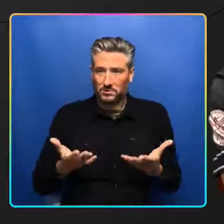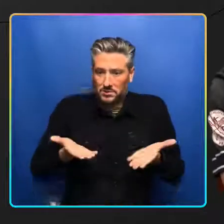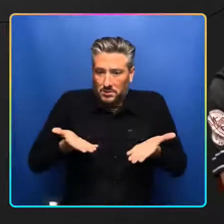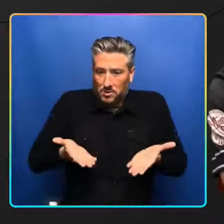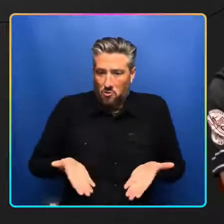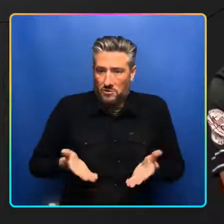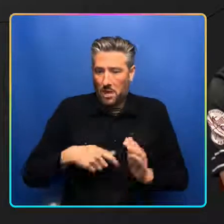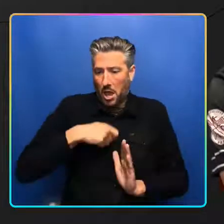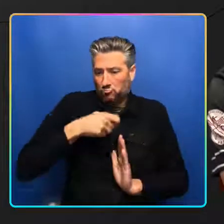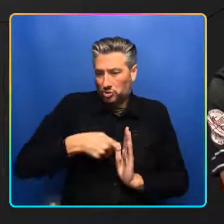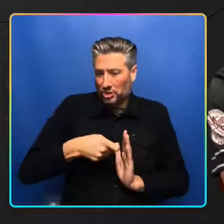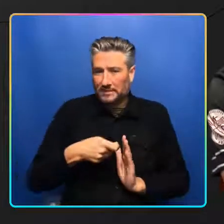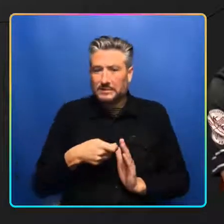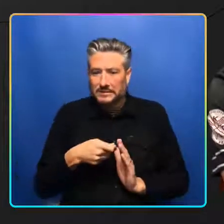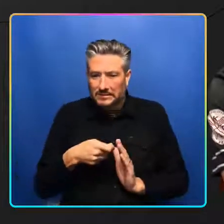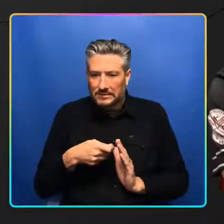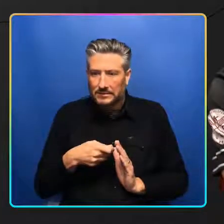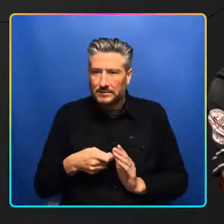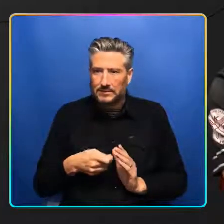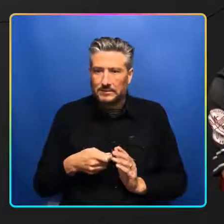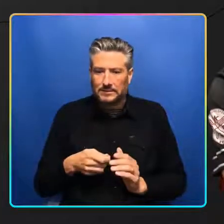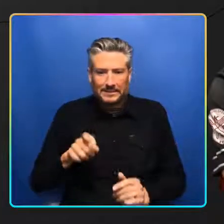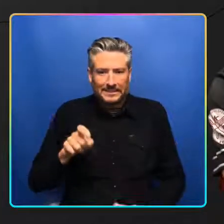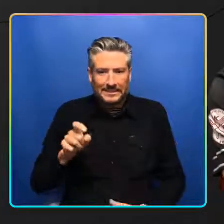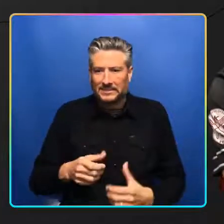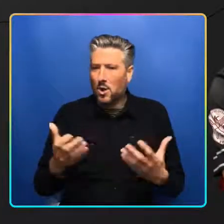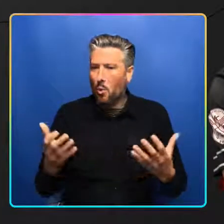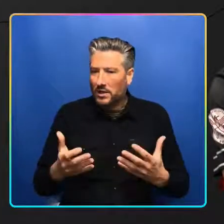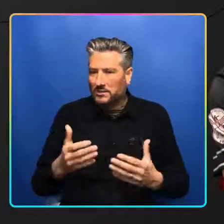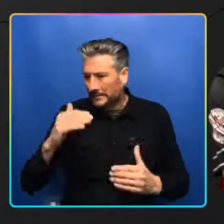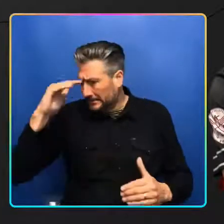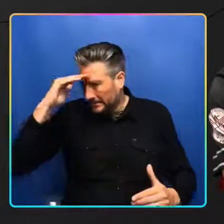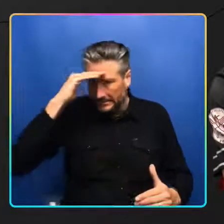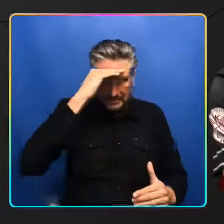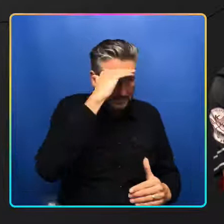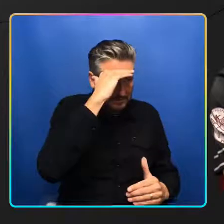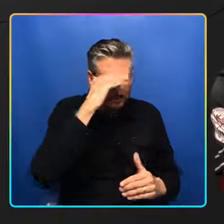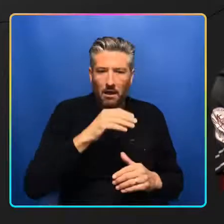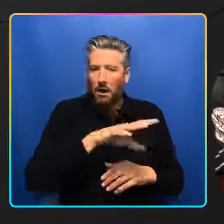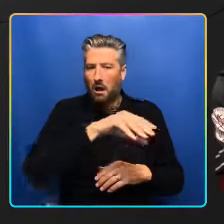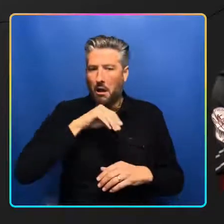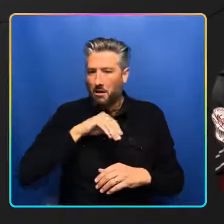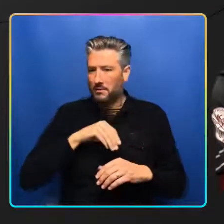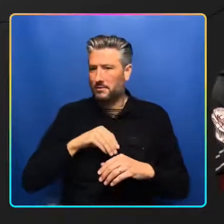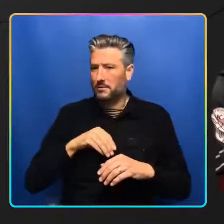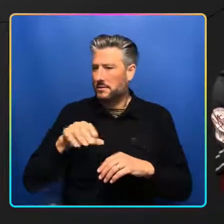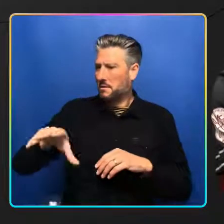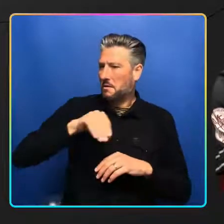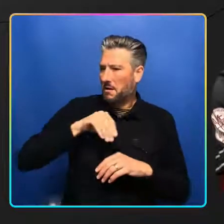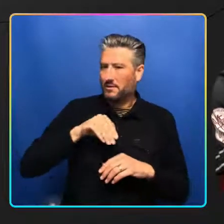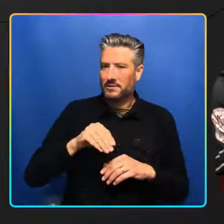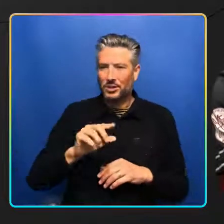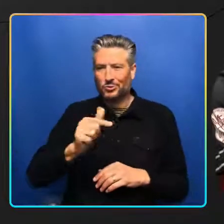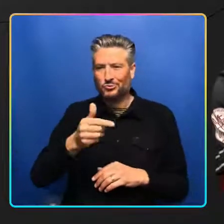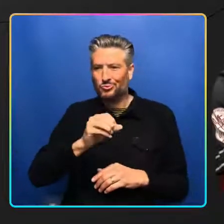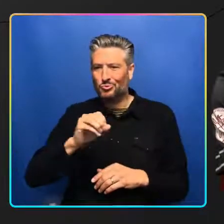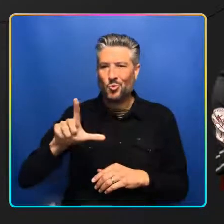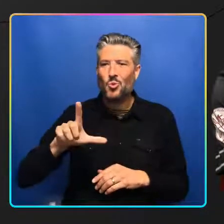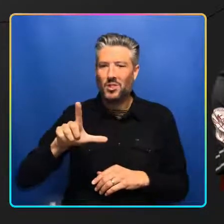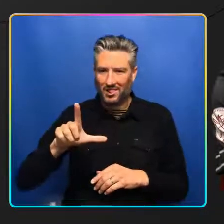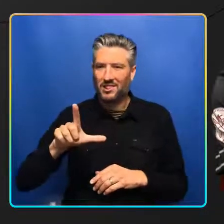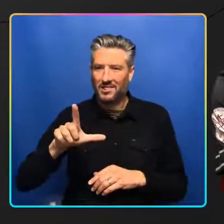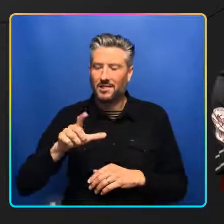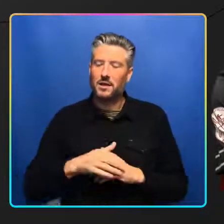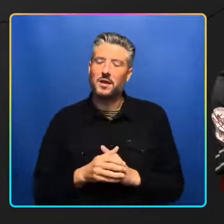Like, the other way around is sometimes difficult to get a tool and apply it to the project. But I